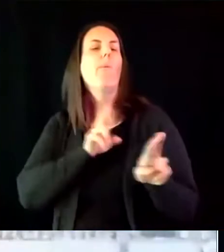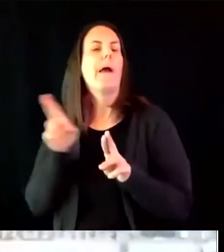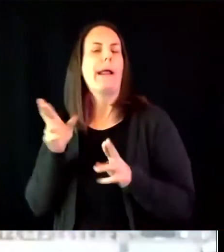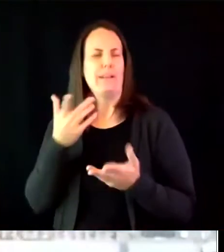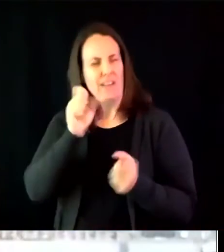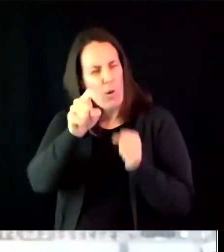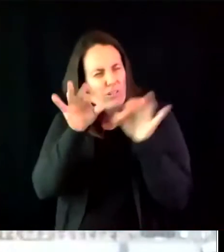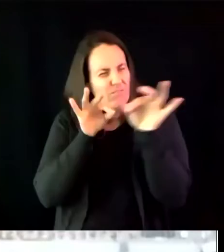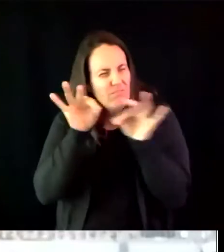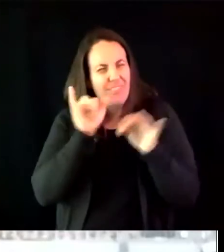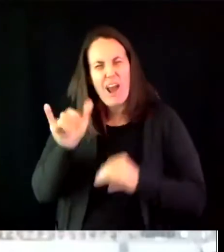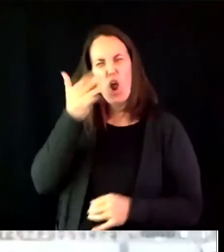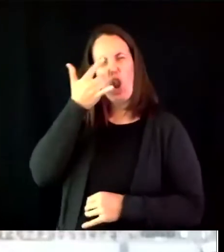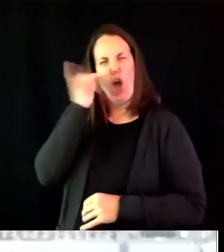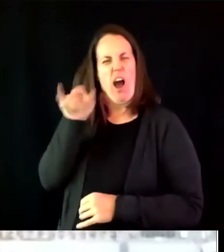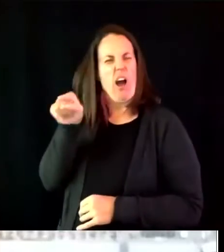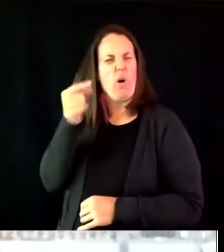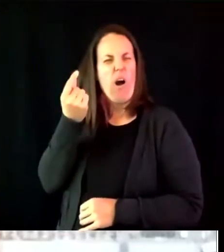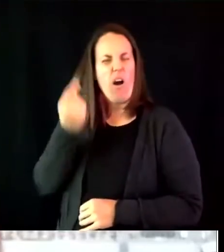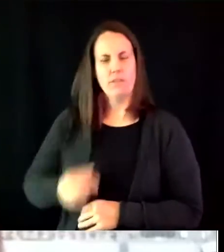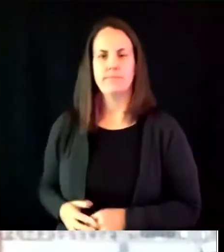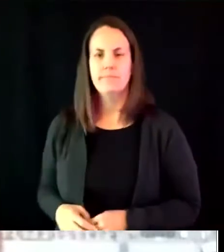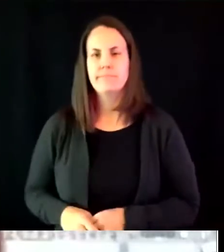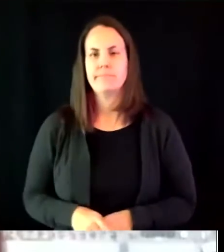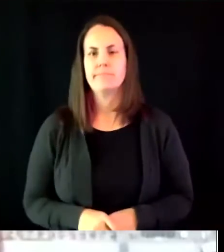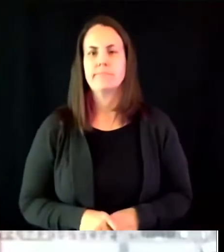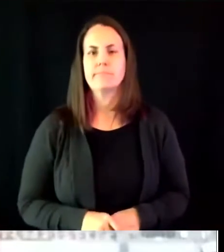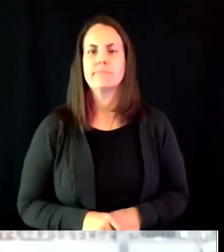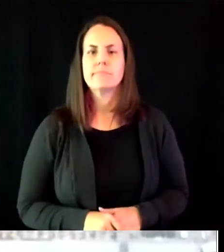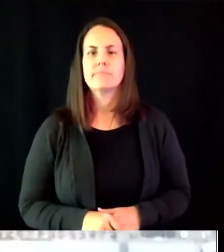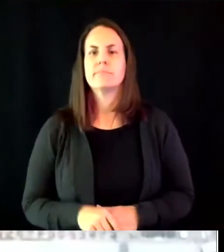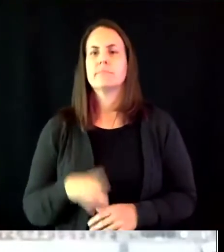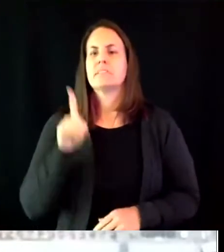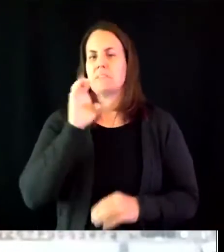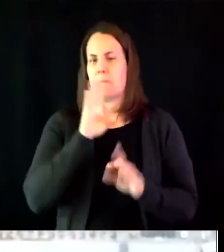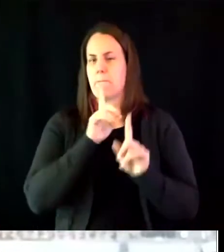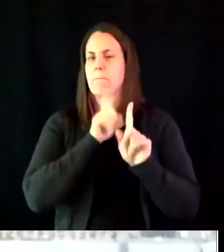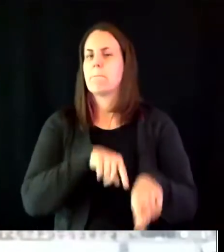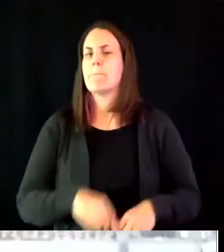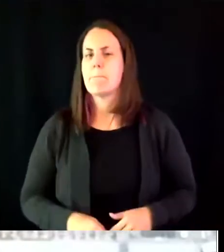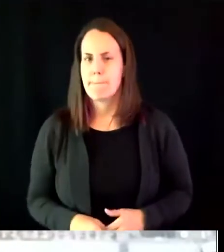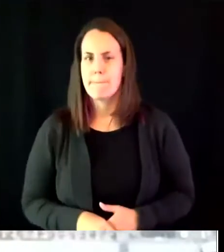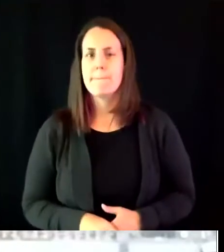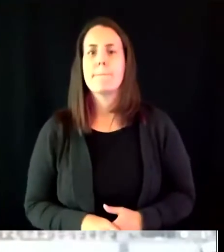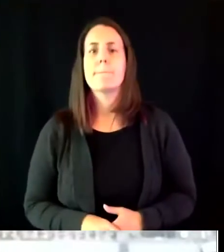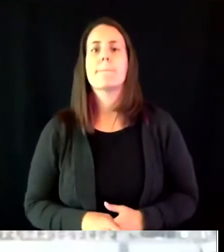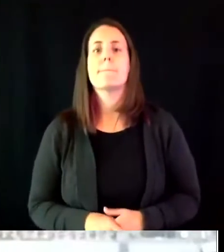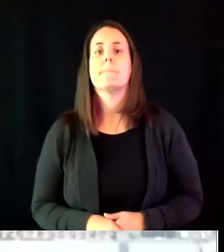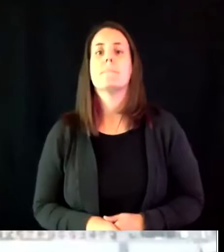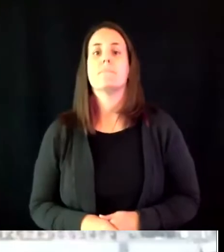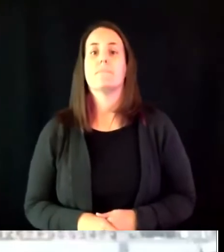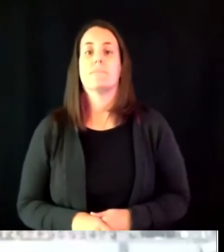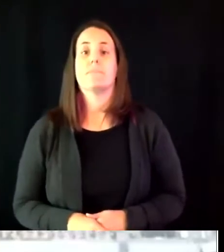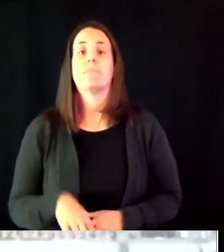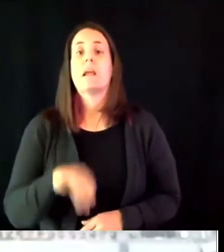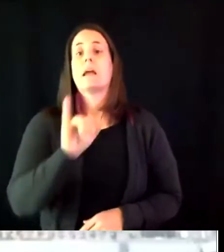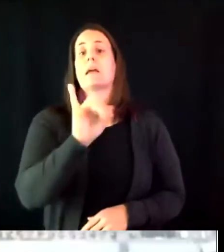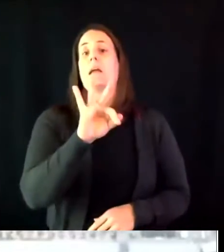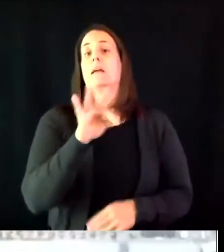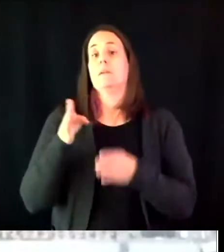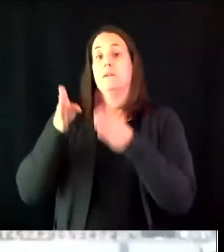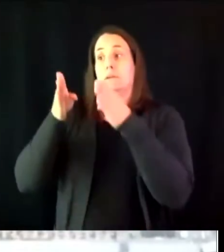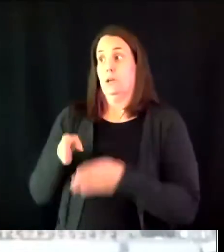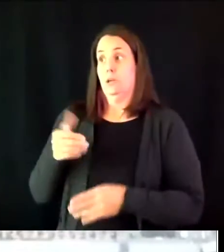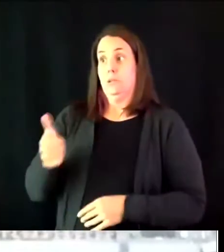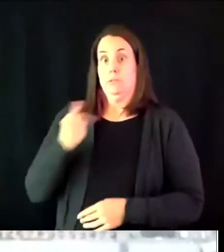are critically ill, we do not care for here at the alternate care facility. So a patient that is,